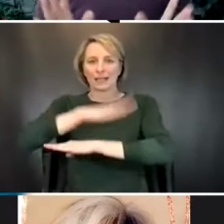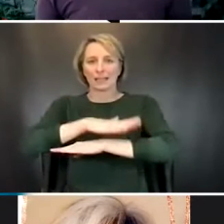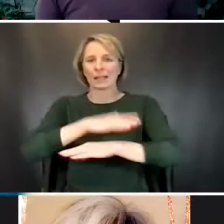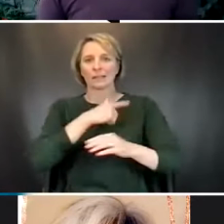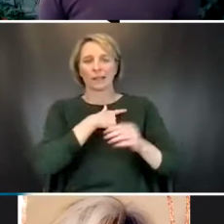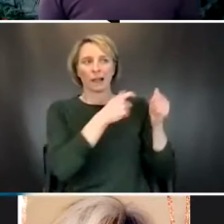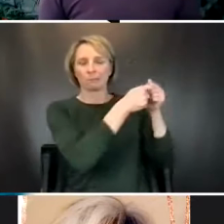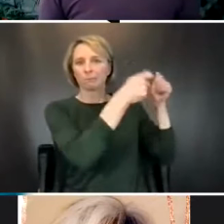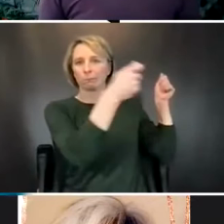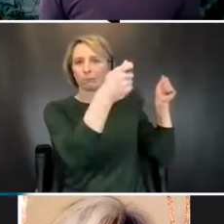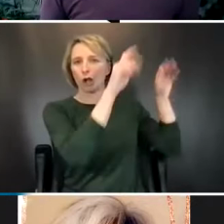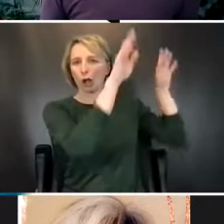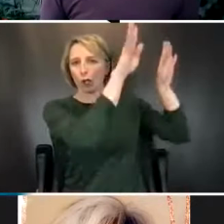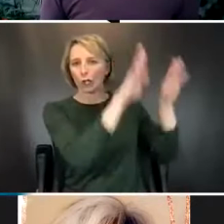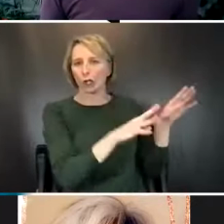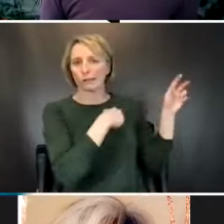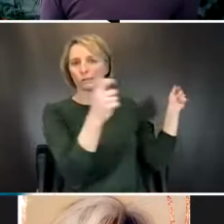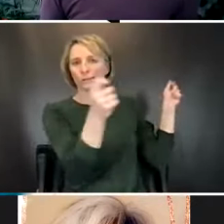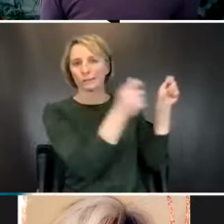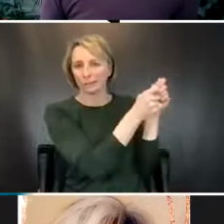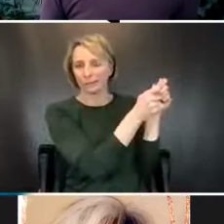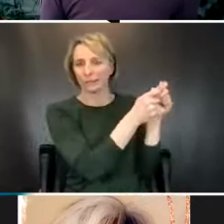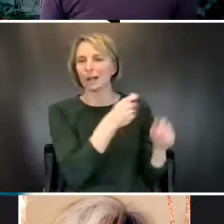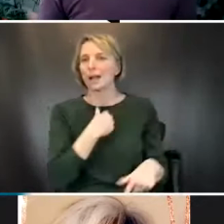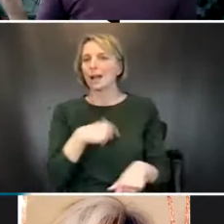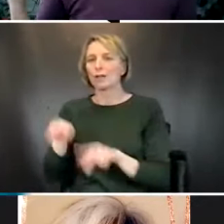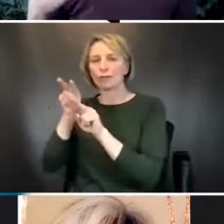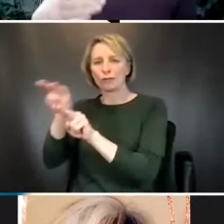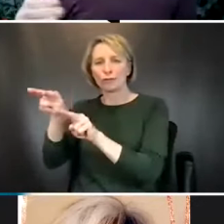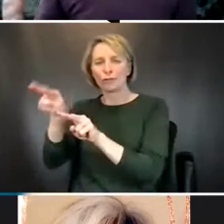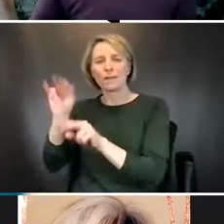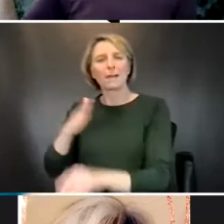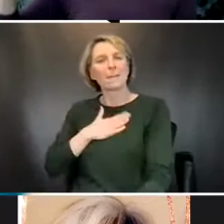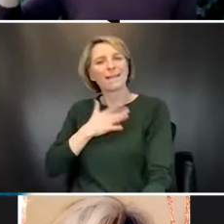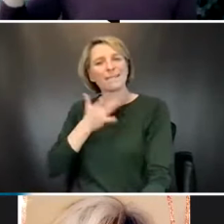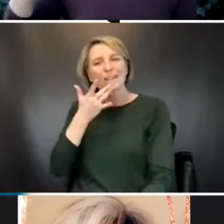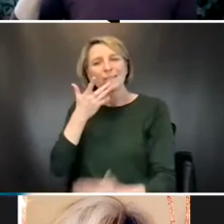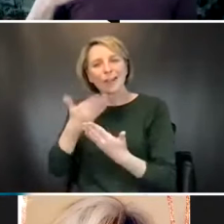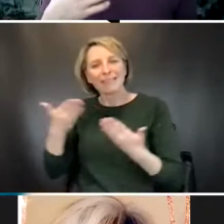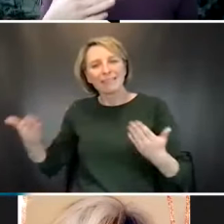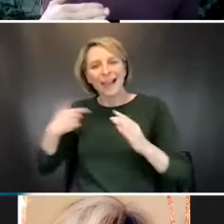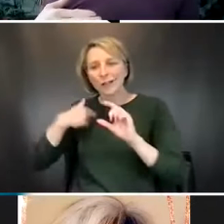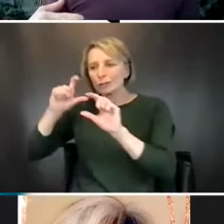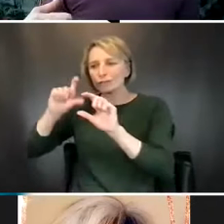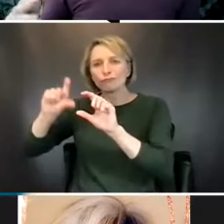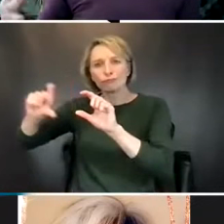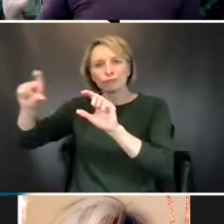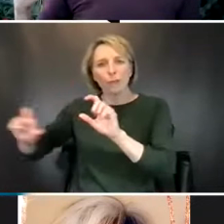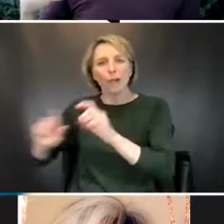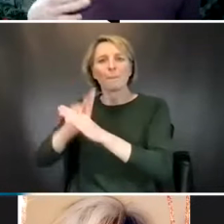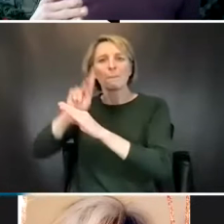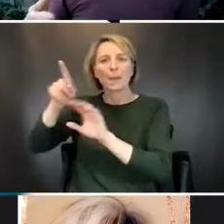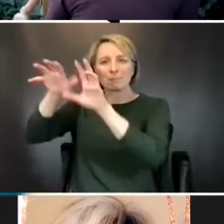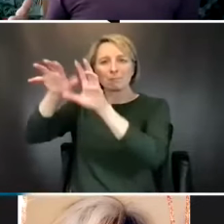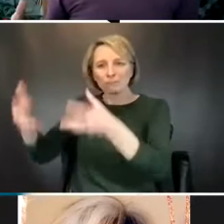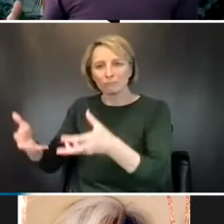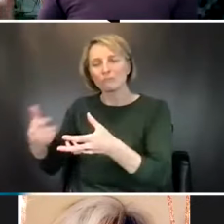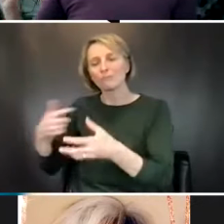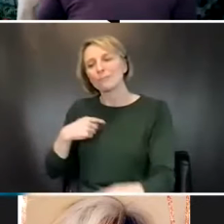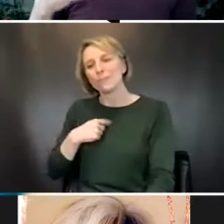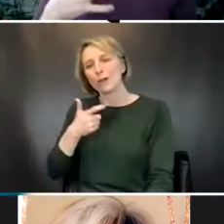area and take some breaths. And with practice, all I have to do is go down there and look at my